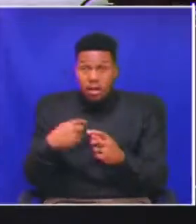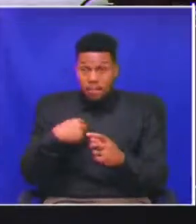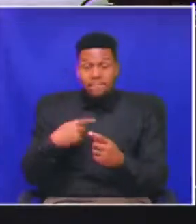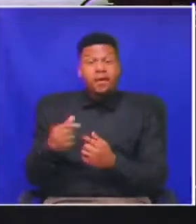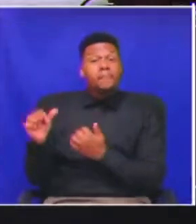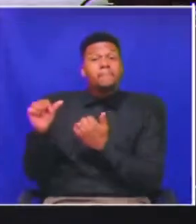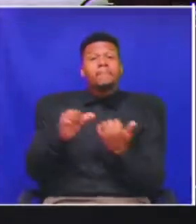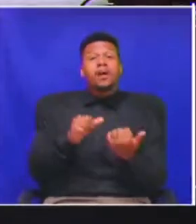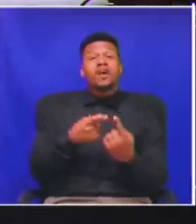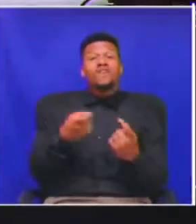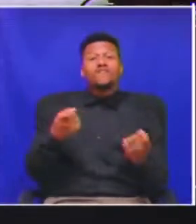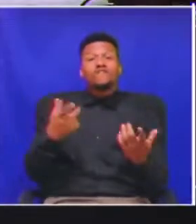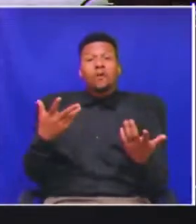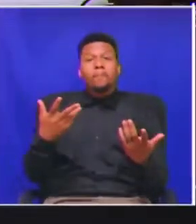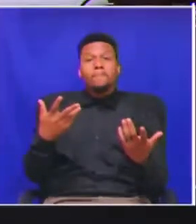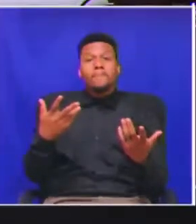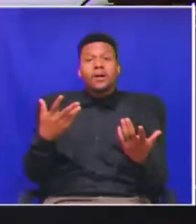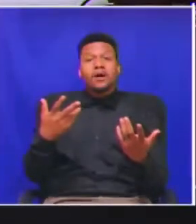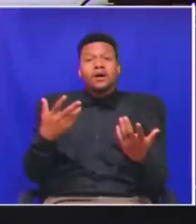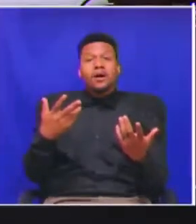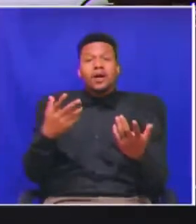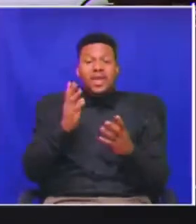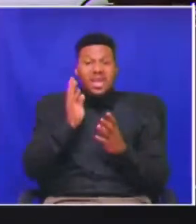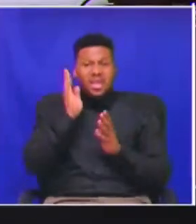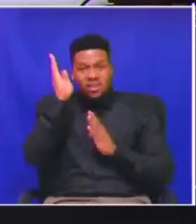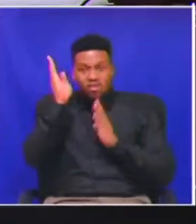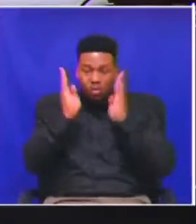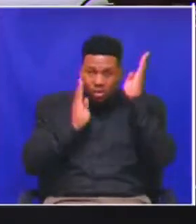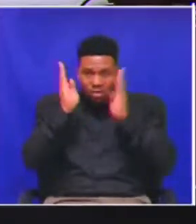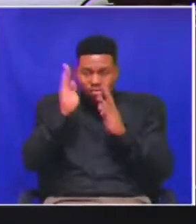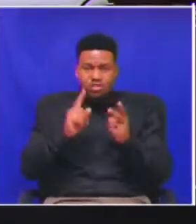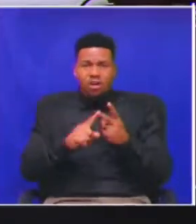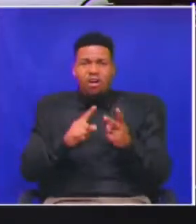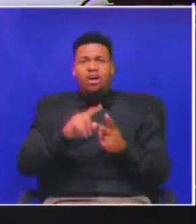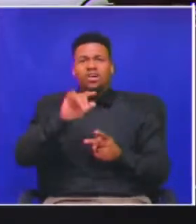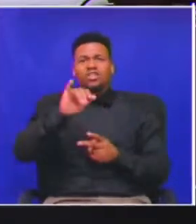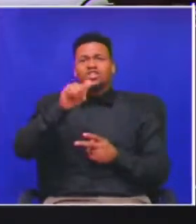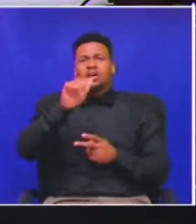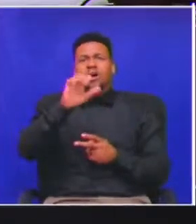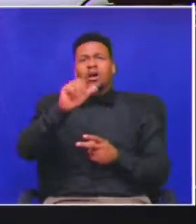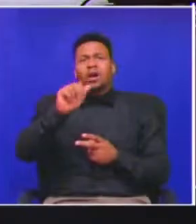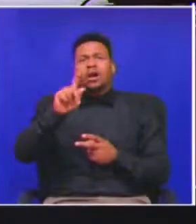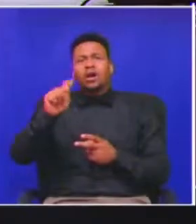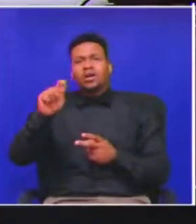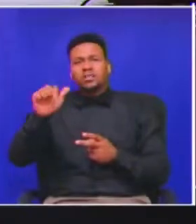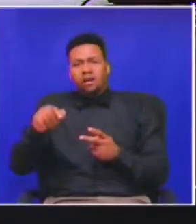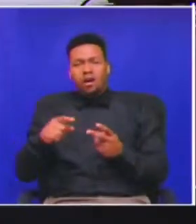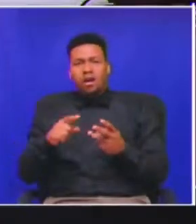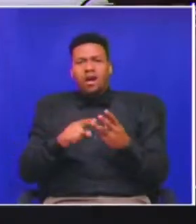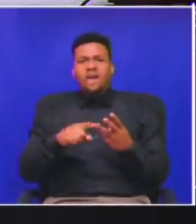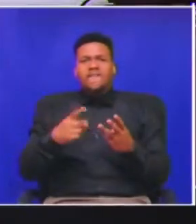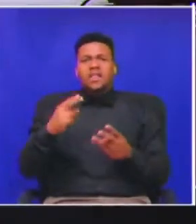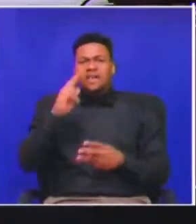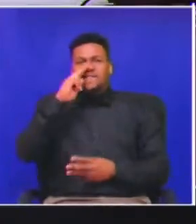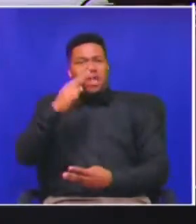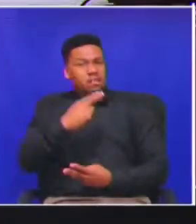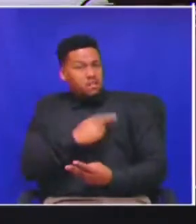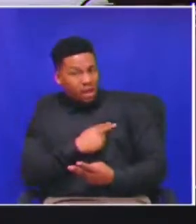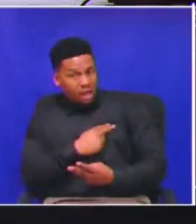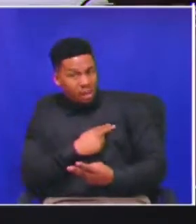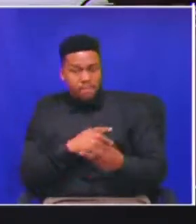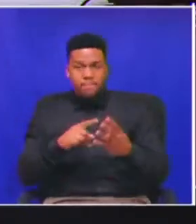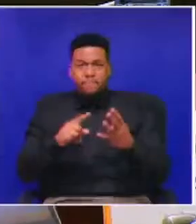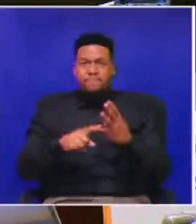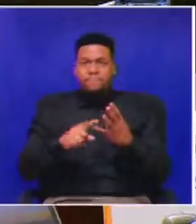from Indonesia, Jakarta. I've come back from Vietnam. I've come back from Malaysia,